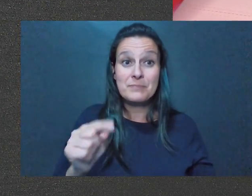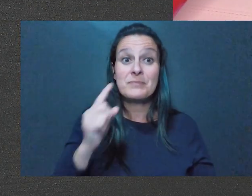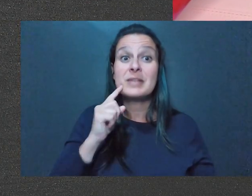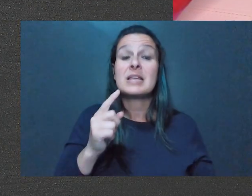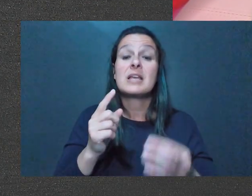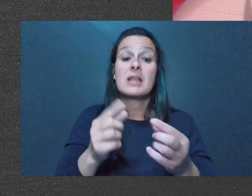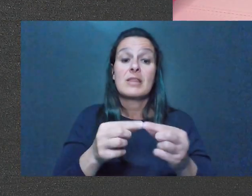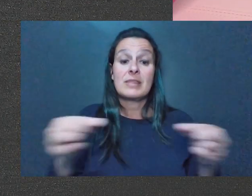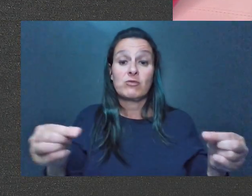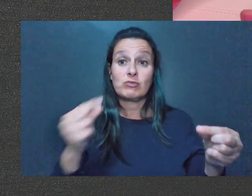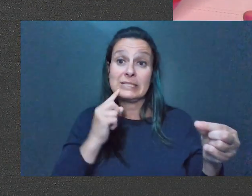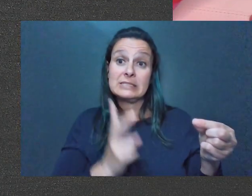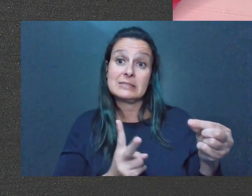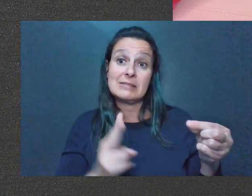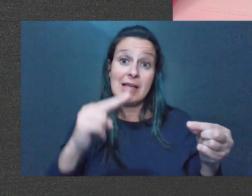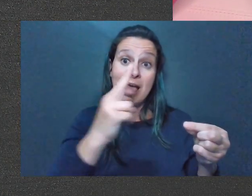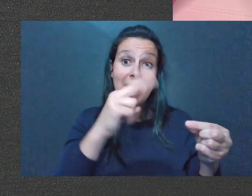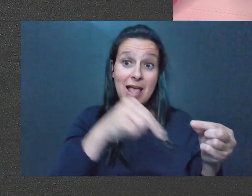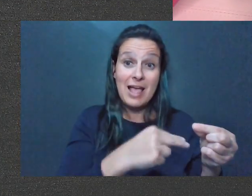crease line,